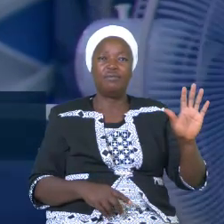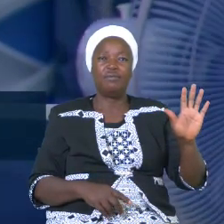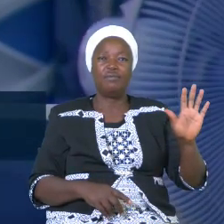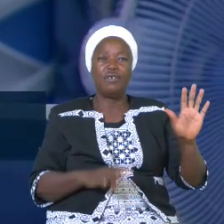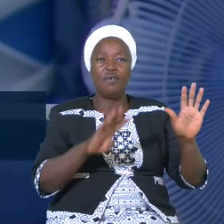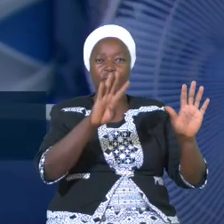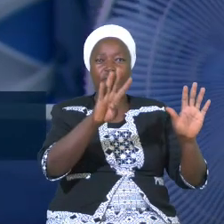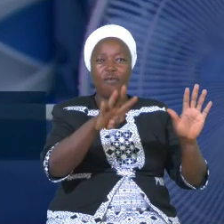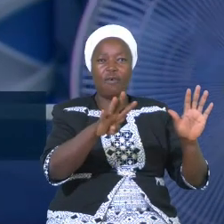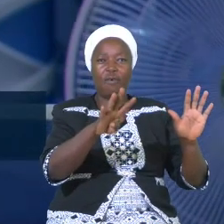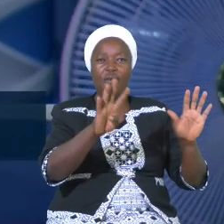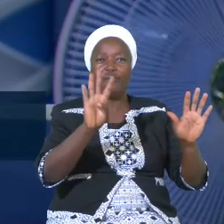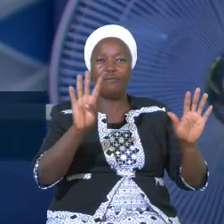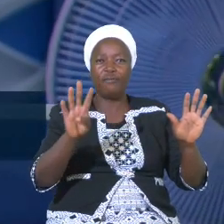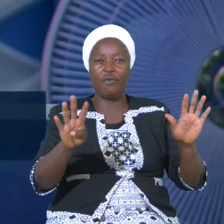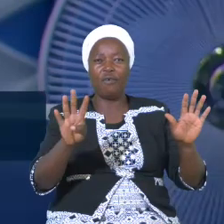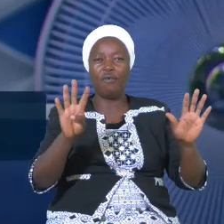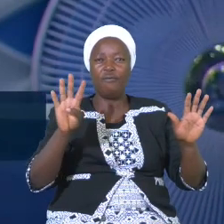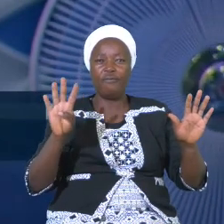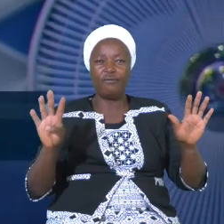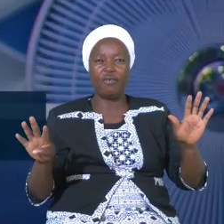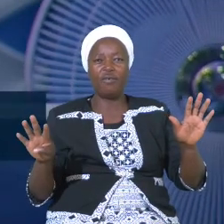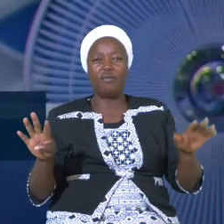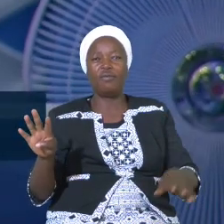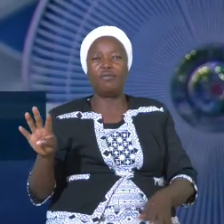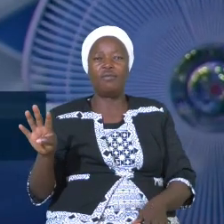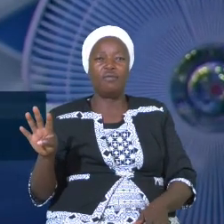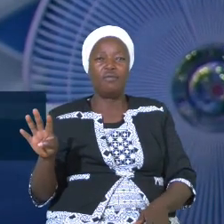4 4 4